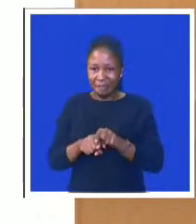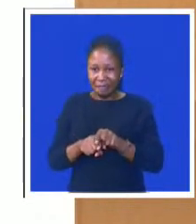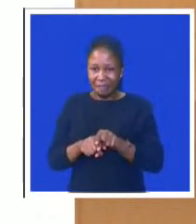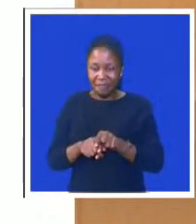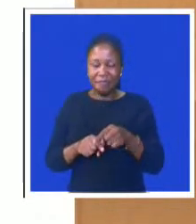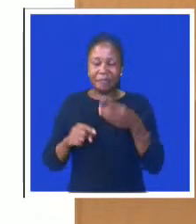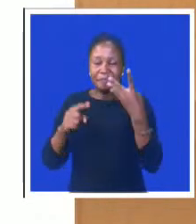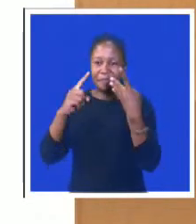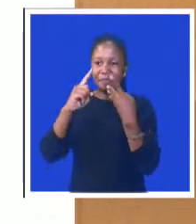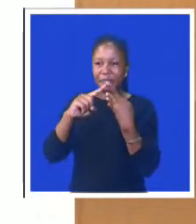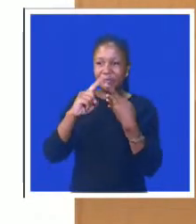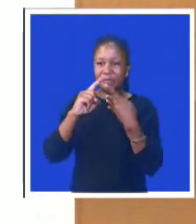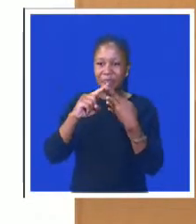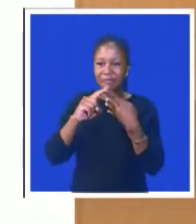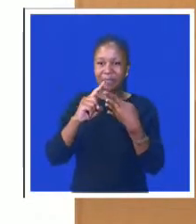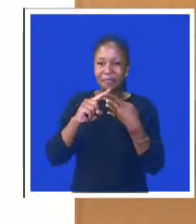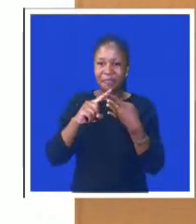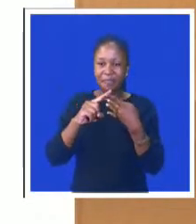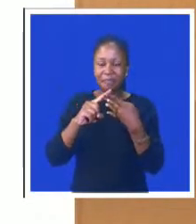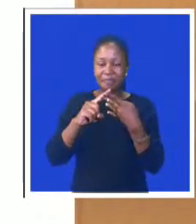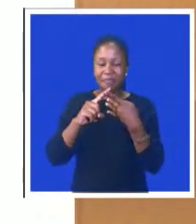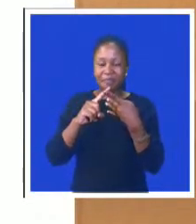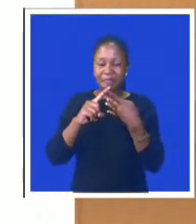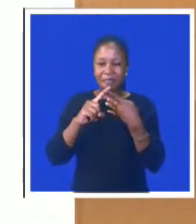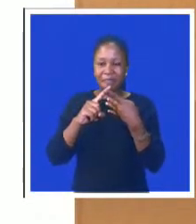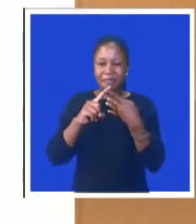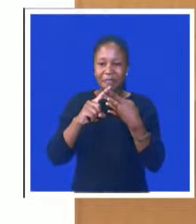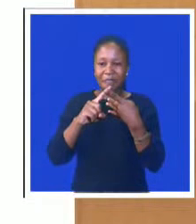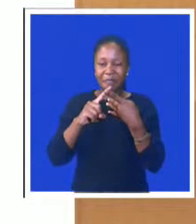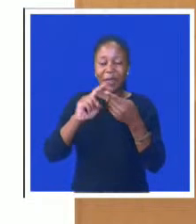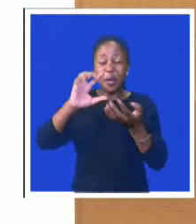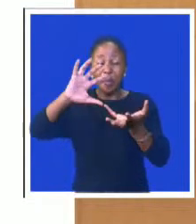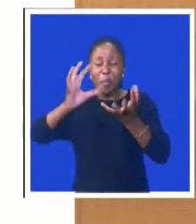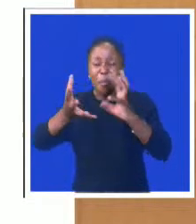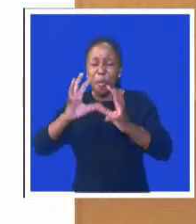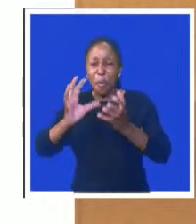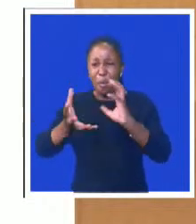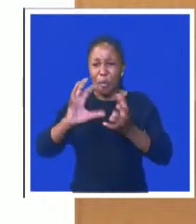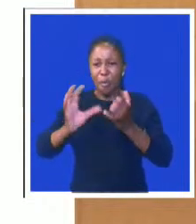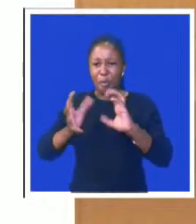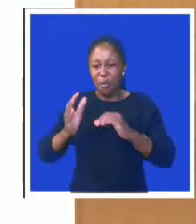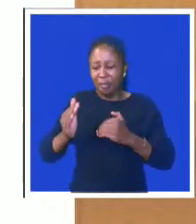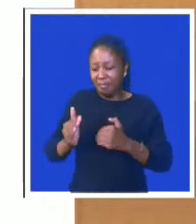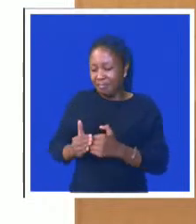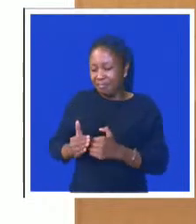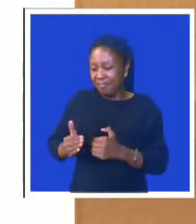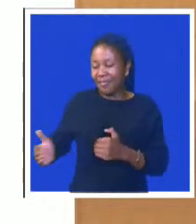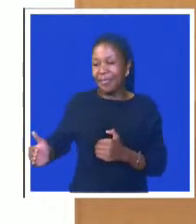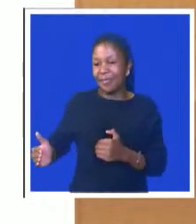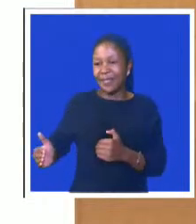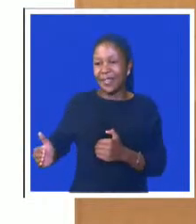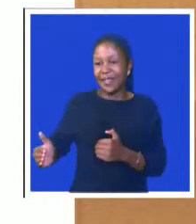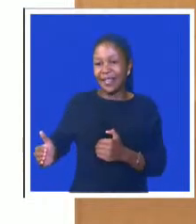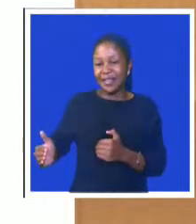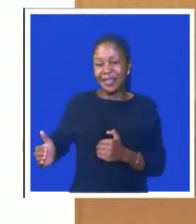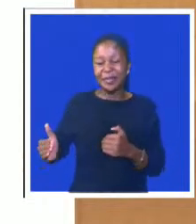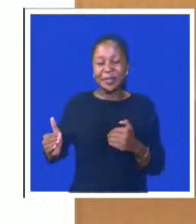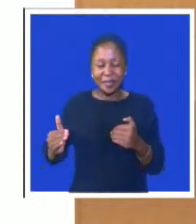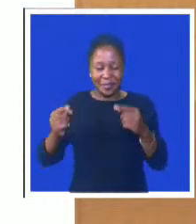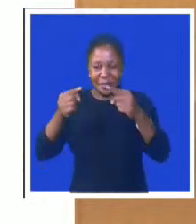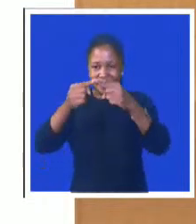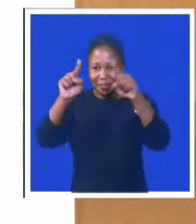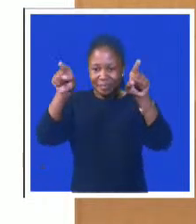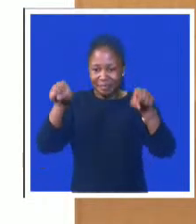In number 4, we said the ball is next to the box. And